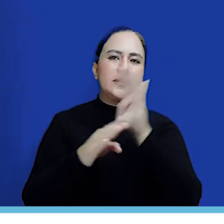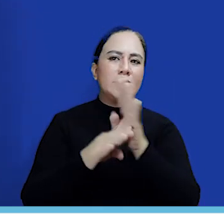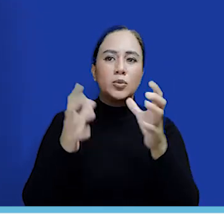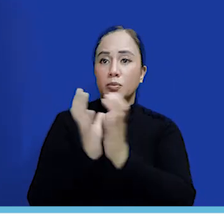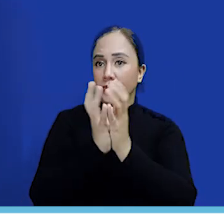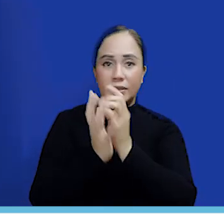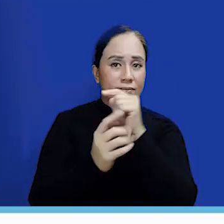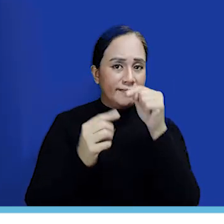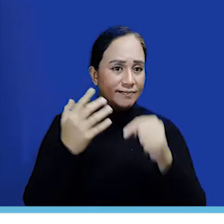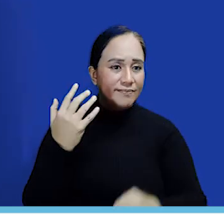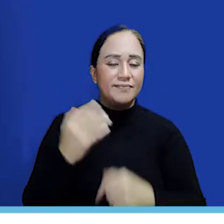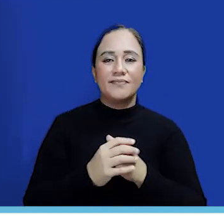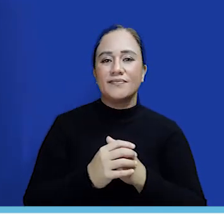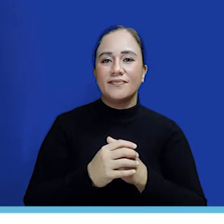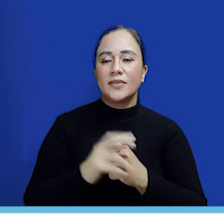etc.